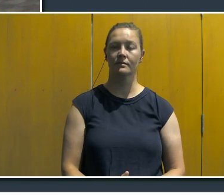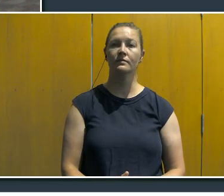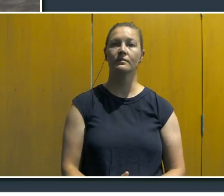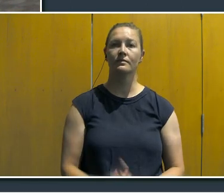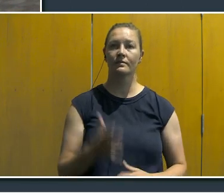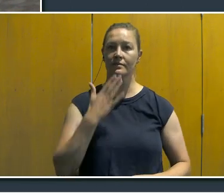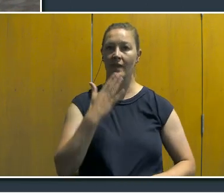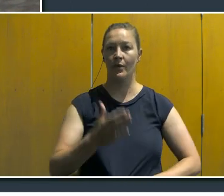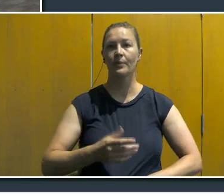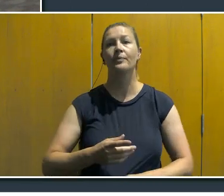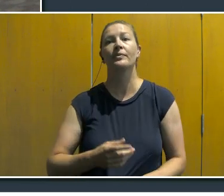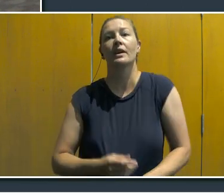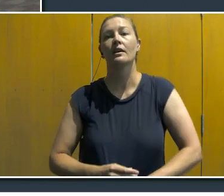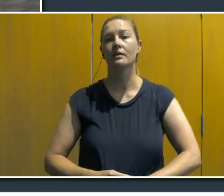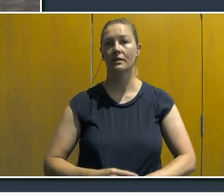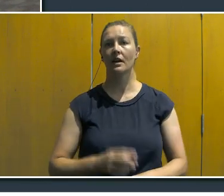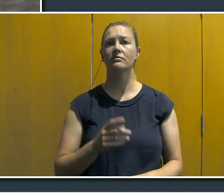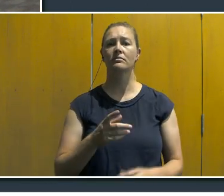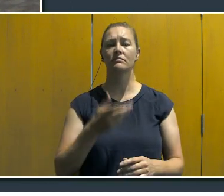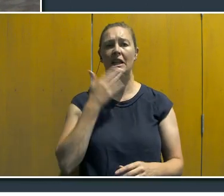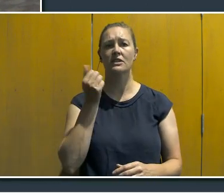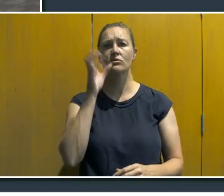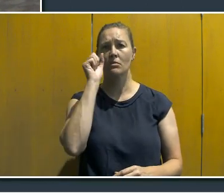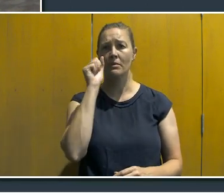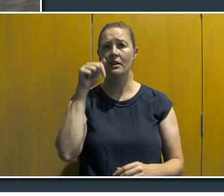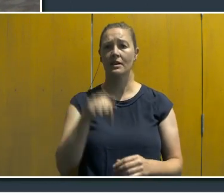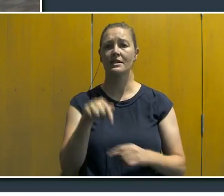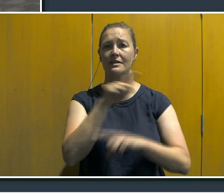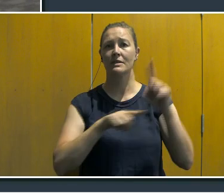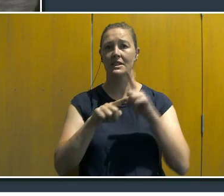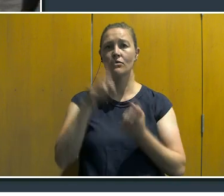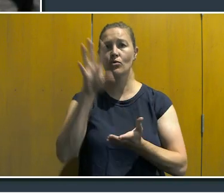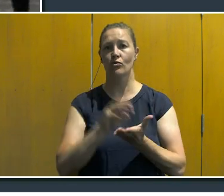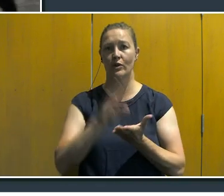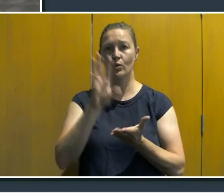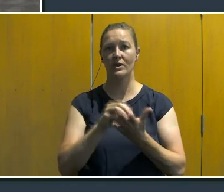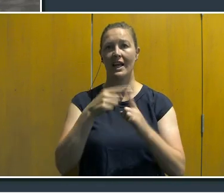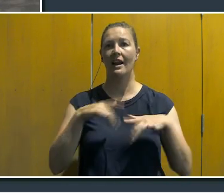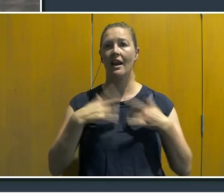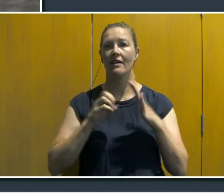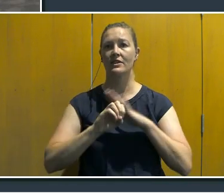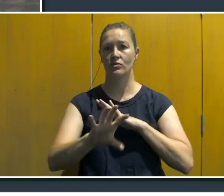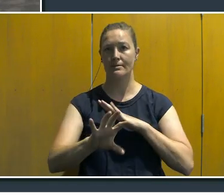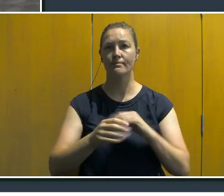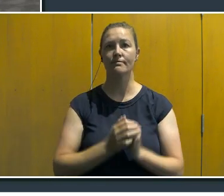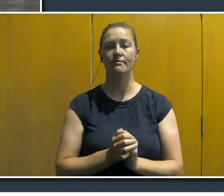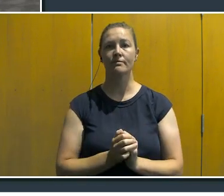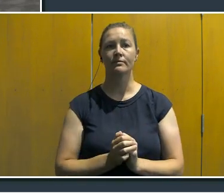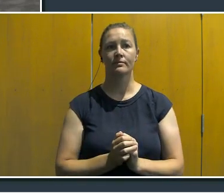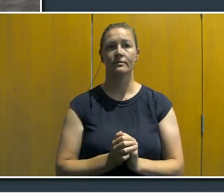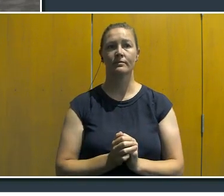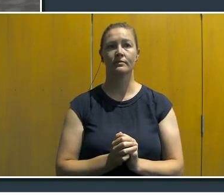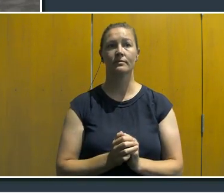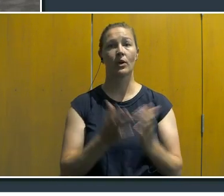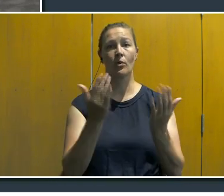Thank you. And again, just a reminder that we are being recorded and live streamed for this meeting.